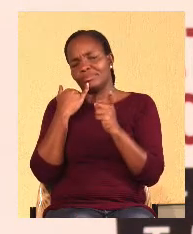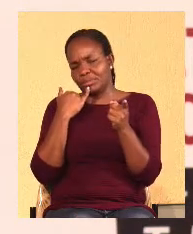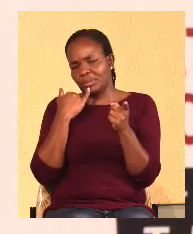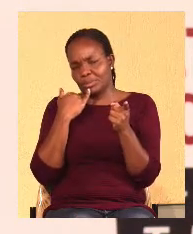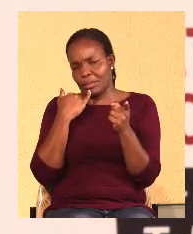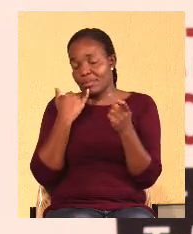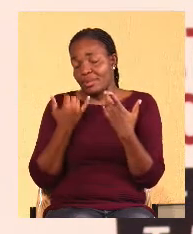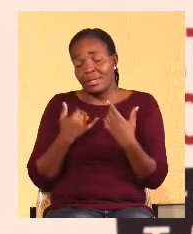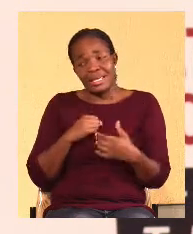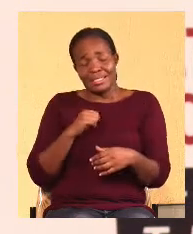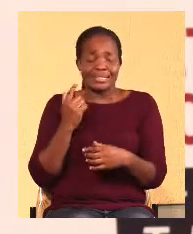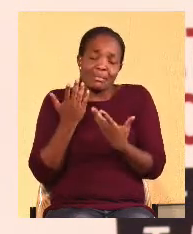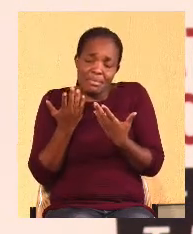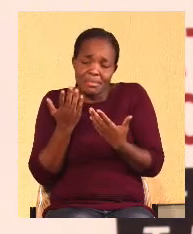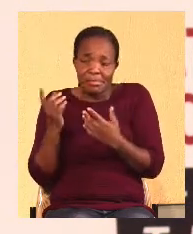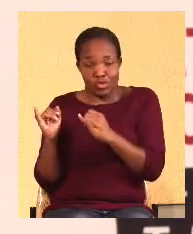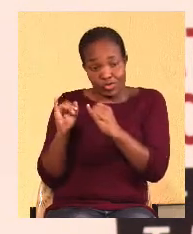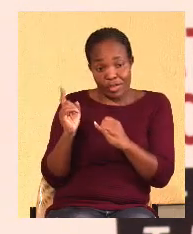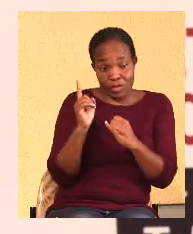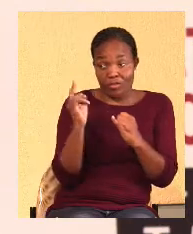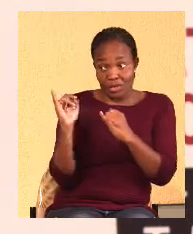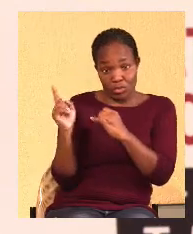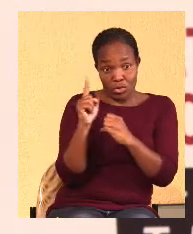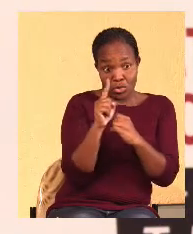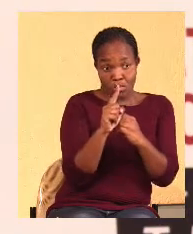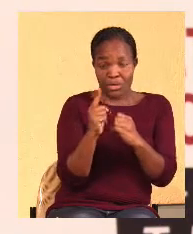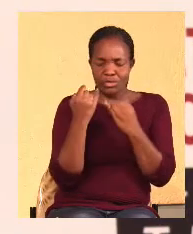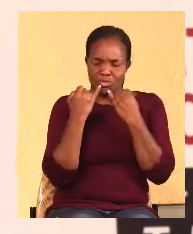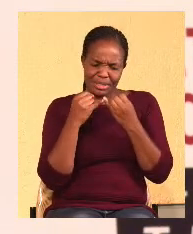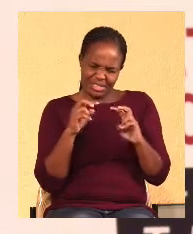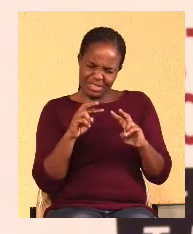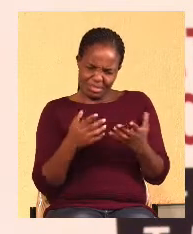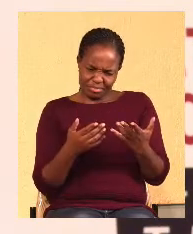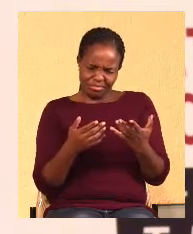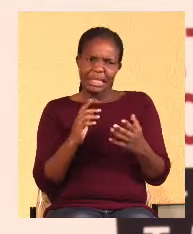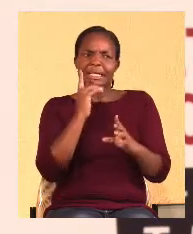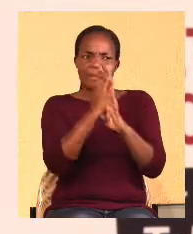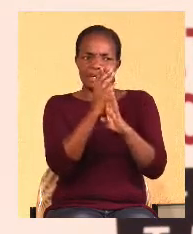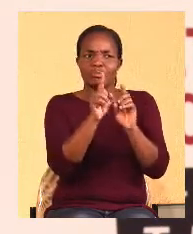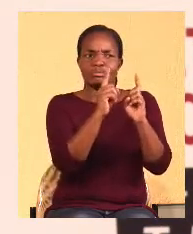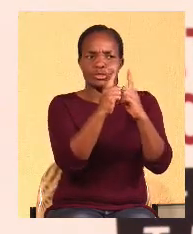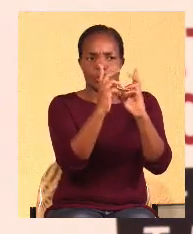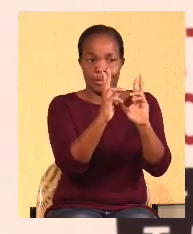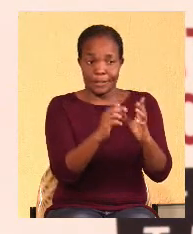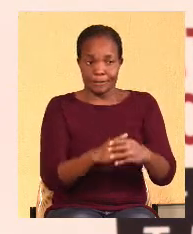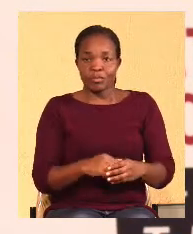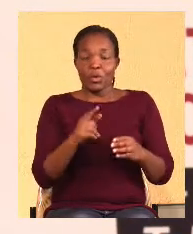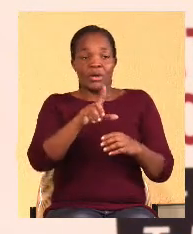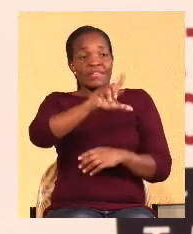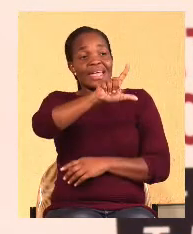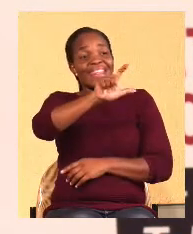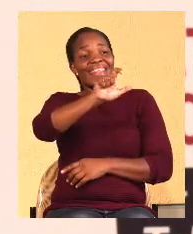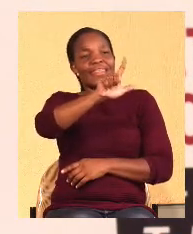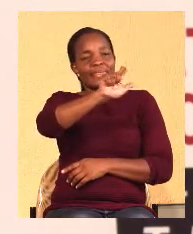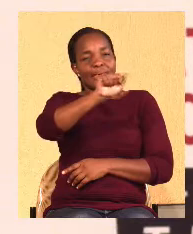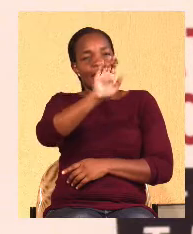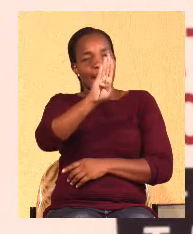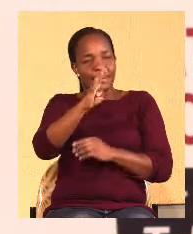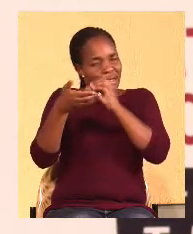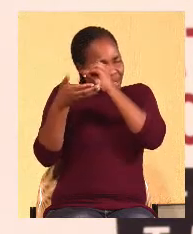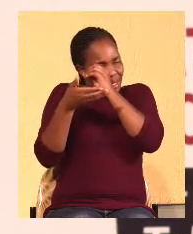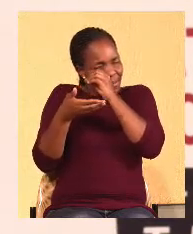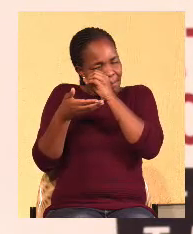we get information, then we investigate that information. We have the laboratory coordination. Of course, with